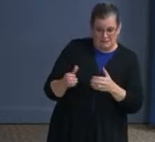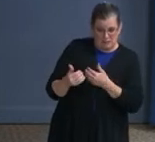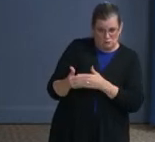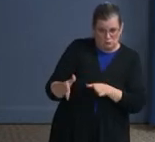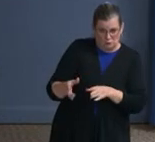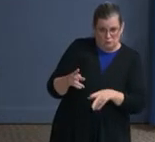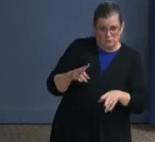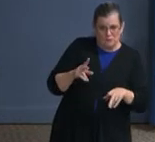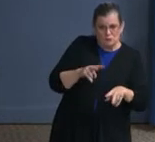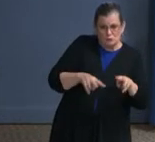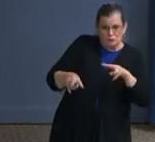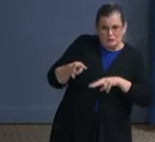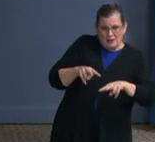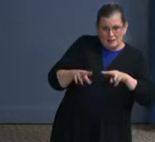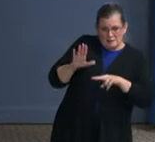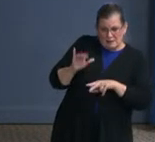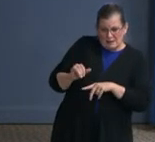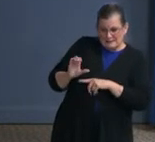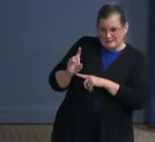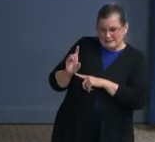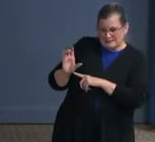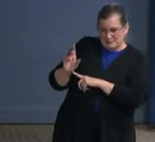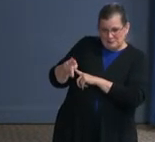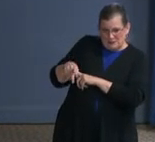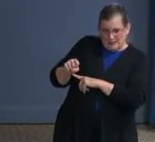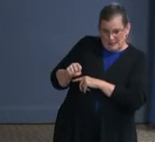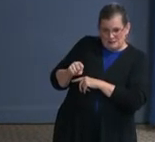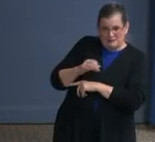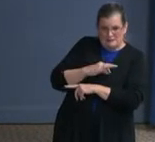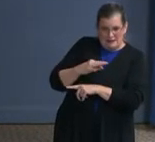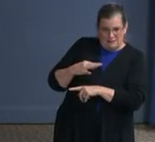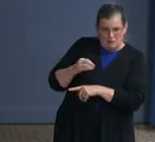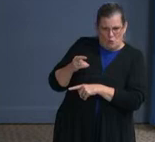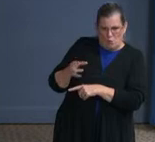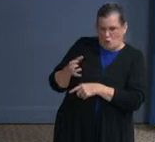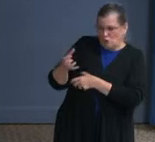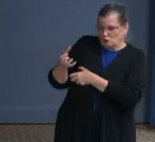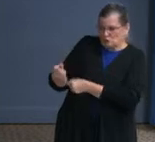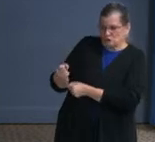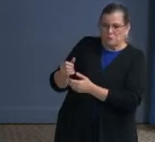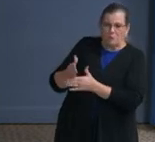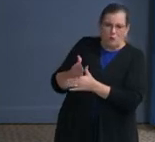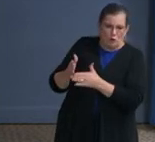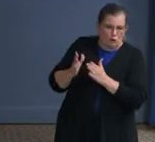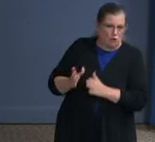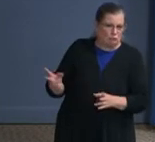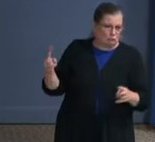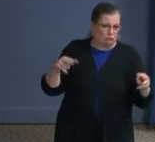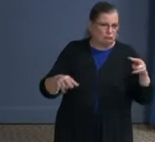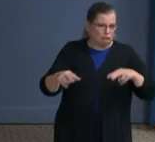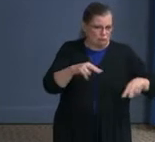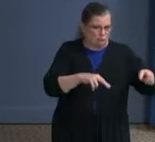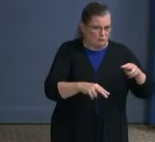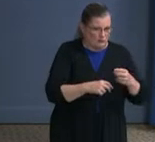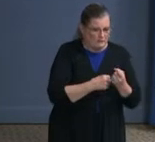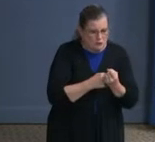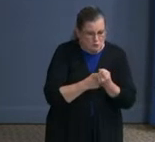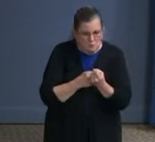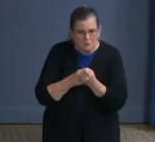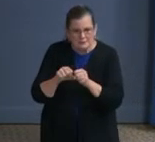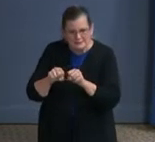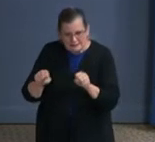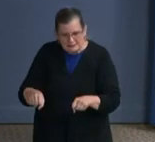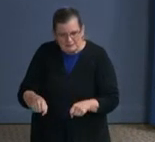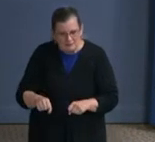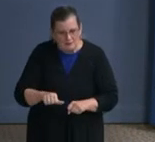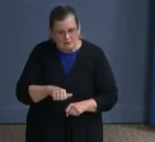DCPS employee or a trusted partner. We also have the support of patient care technicians, which will